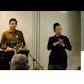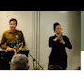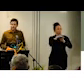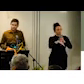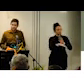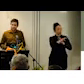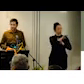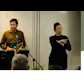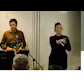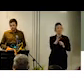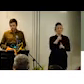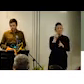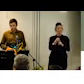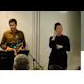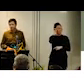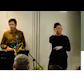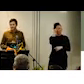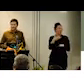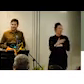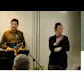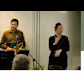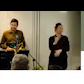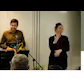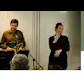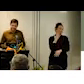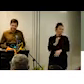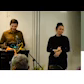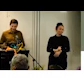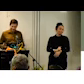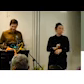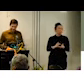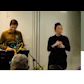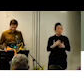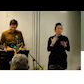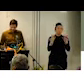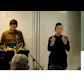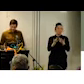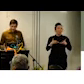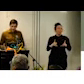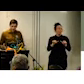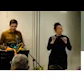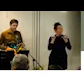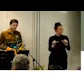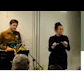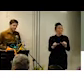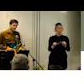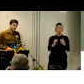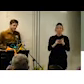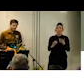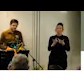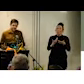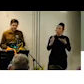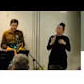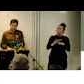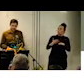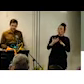actually impact our memory function at all. So unfortunately, we have to think of something else. Another really novel